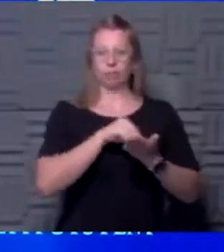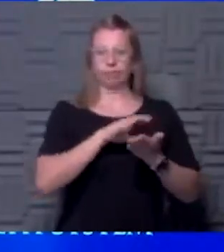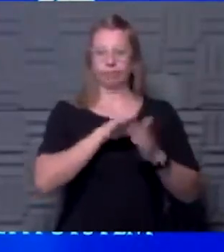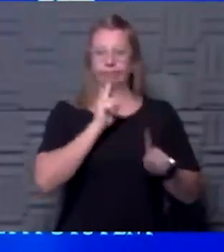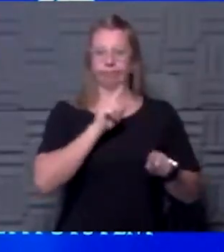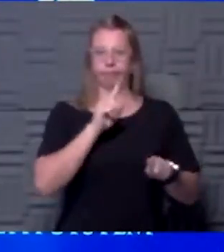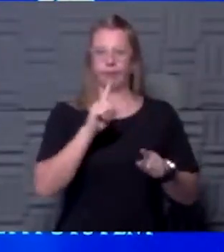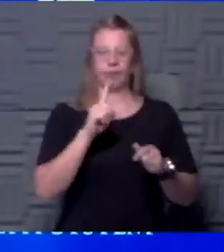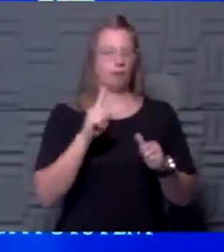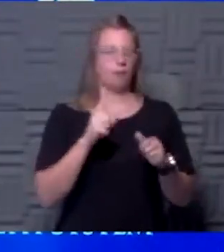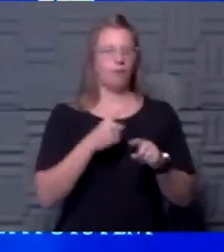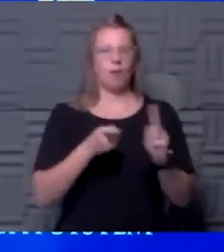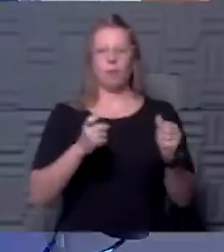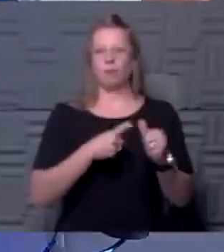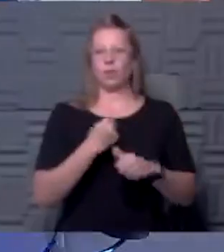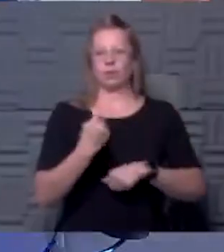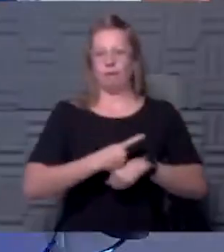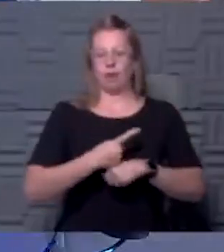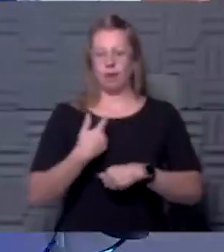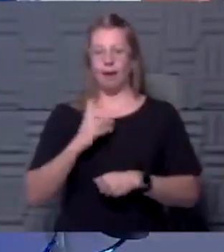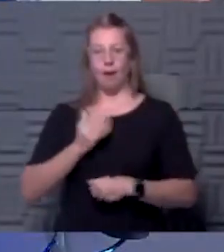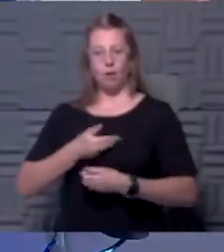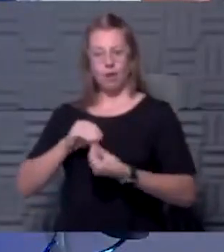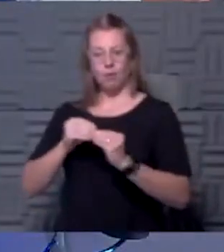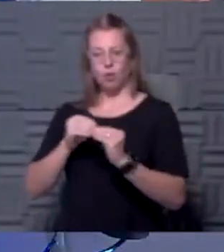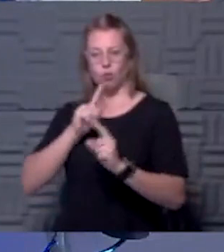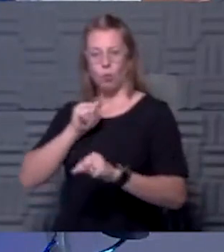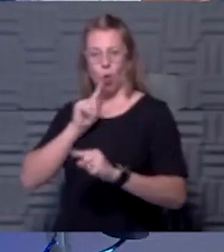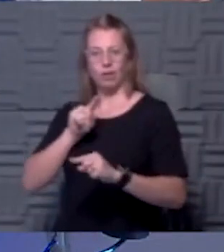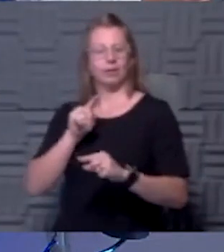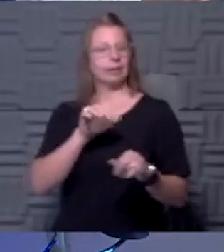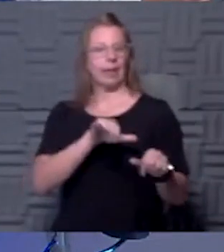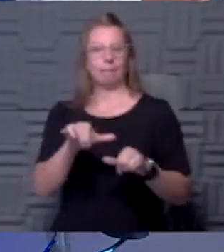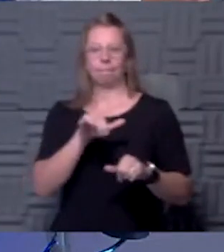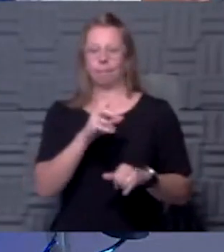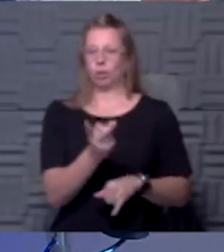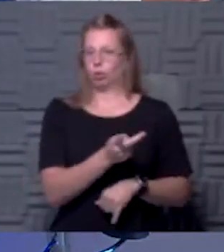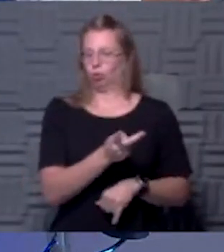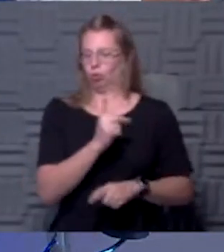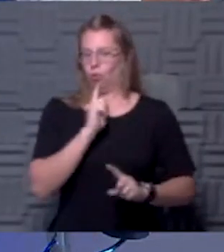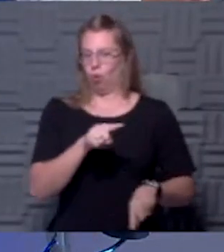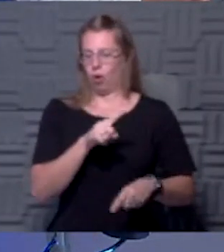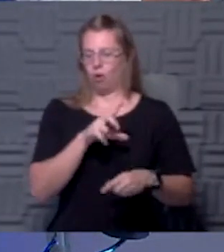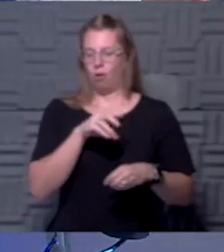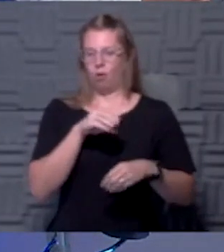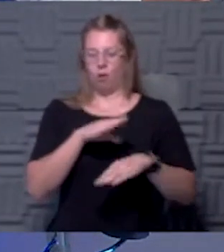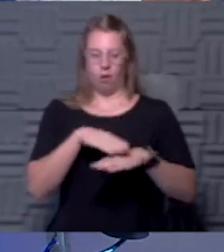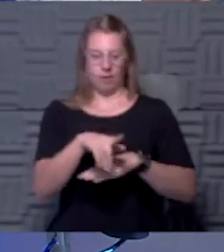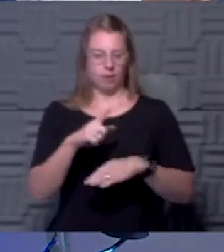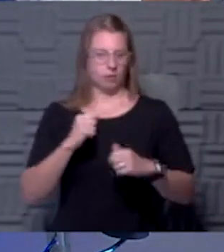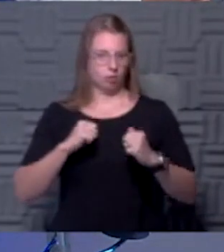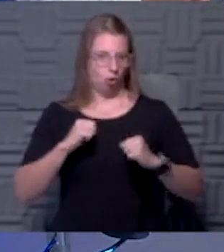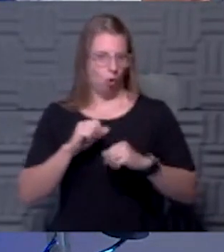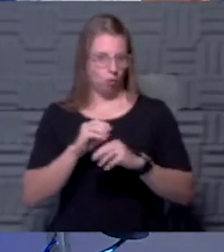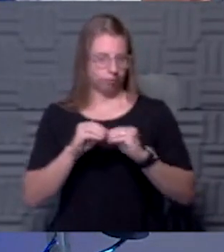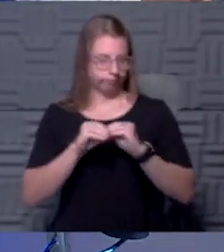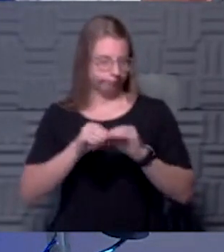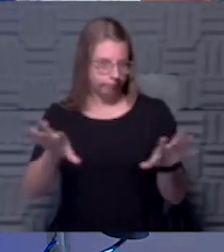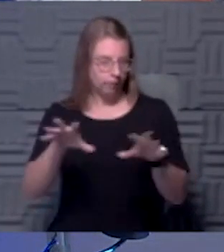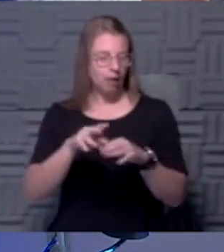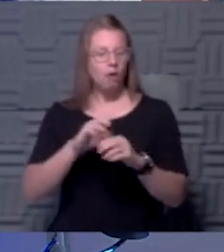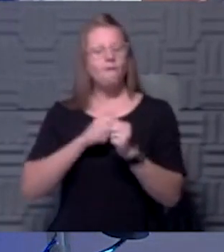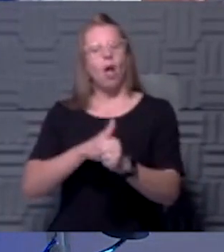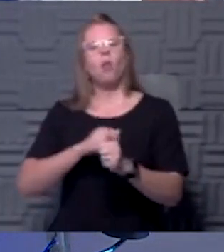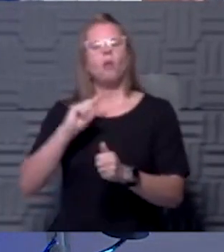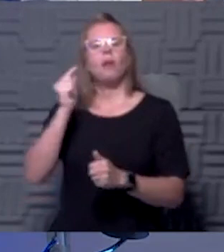one. Correct. Yeah. Our numbers, as we report them, and as you two have reported here on the show, follow the federal government